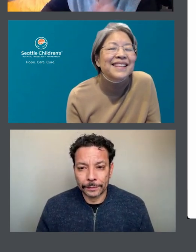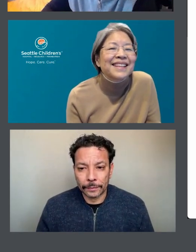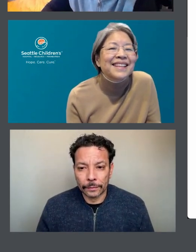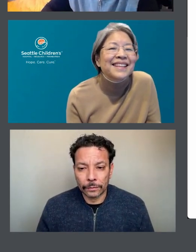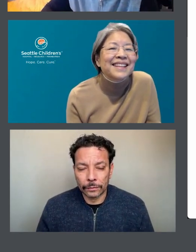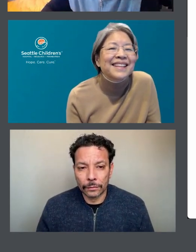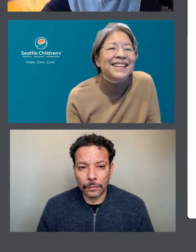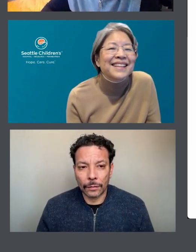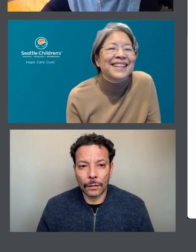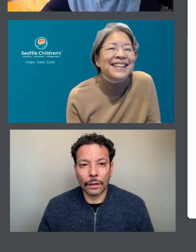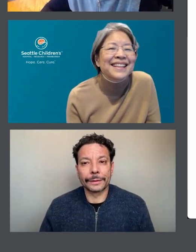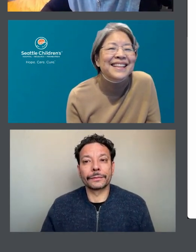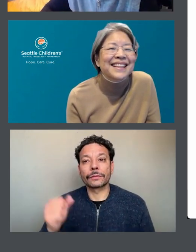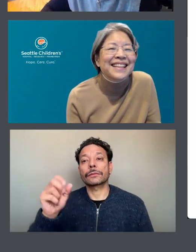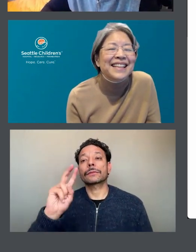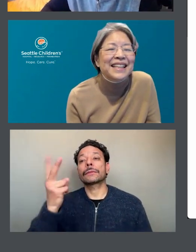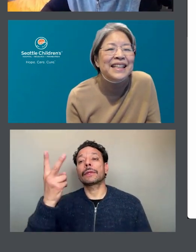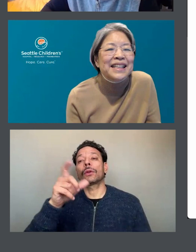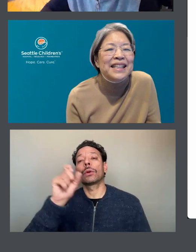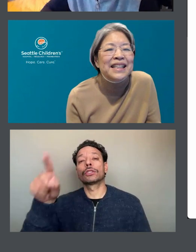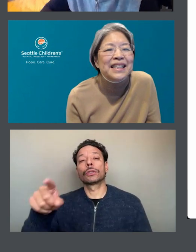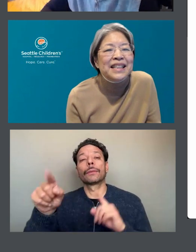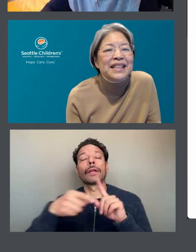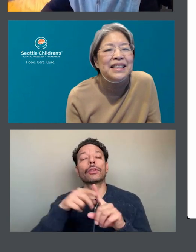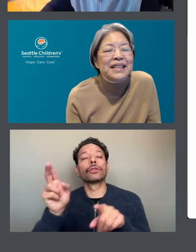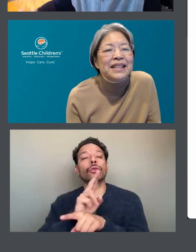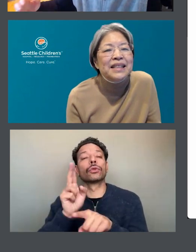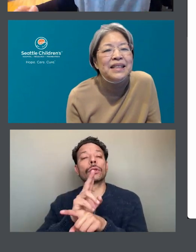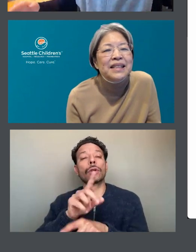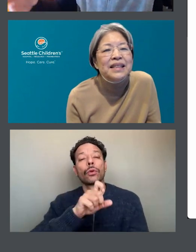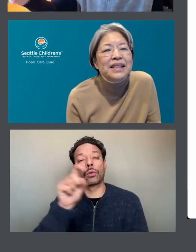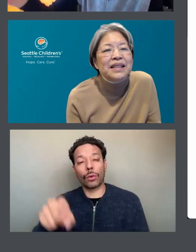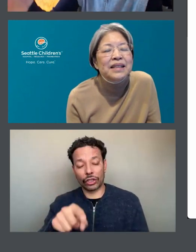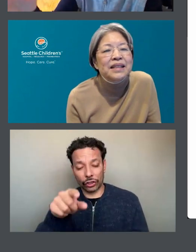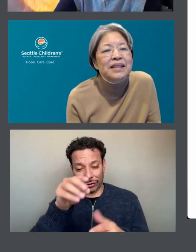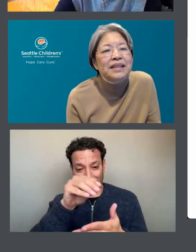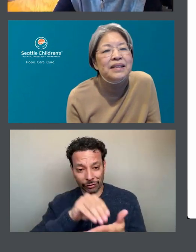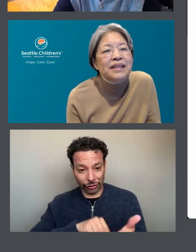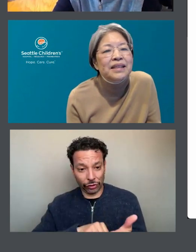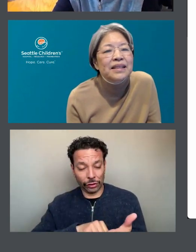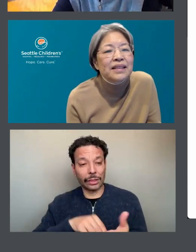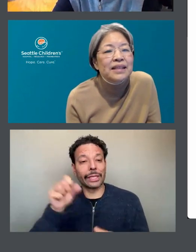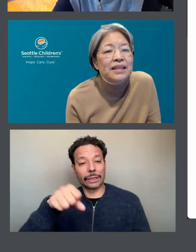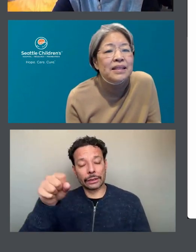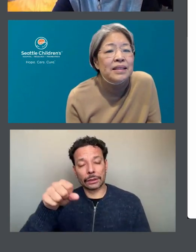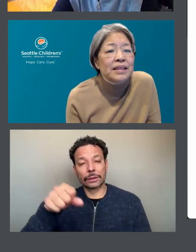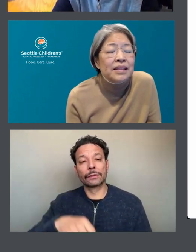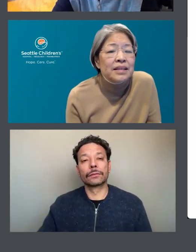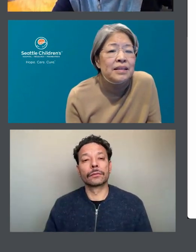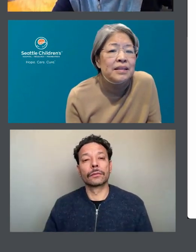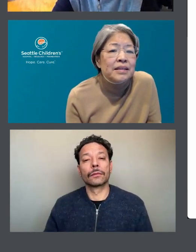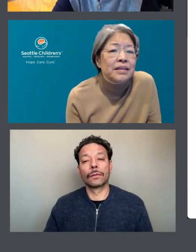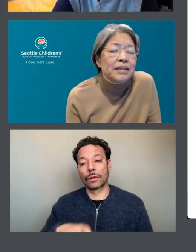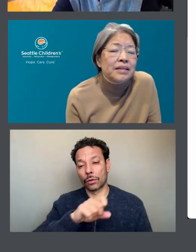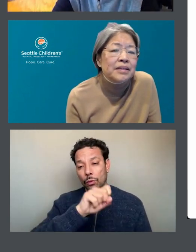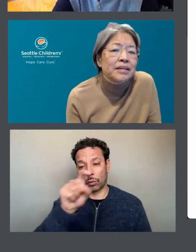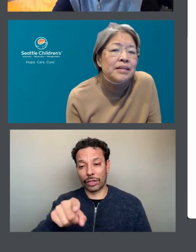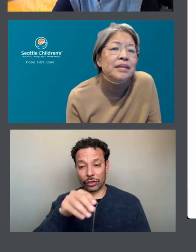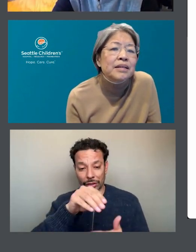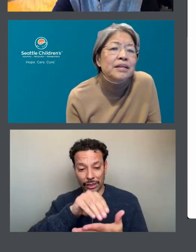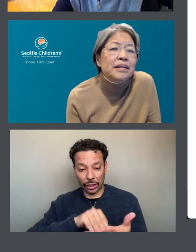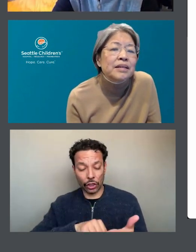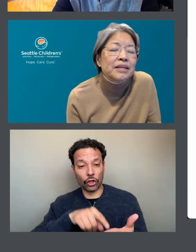And oh yes, your second question was about using the questionnaires, and yes, so the questionnaire that we